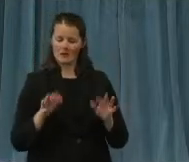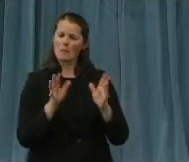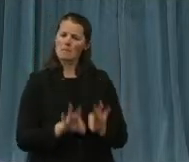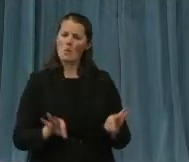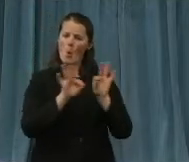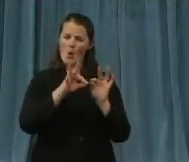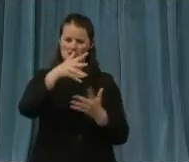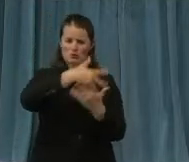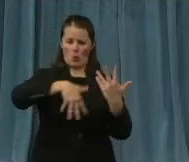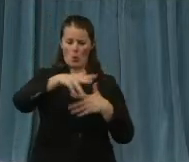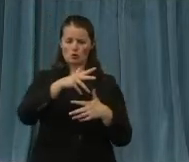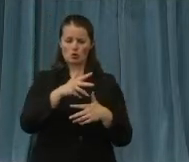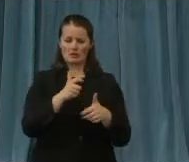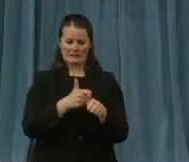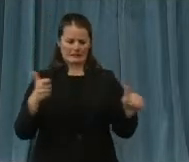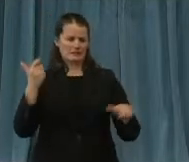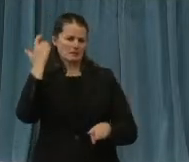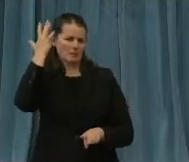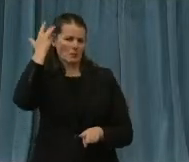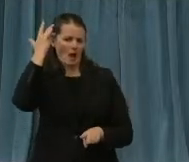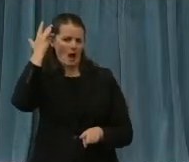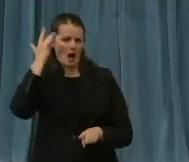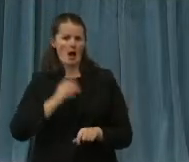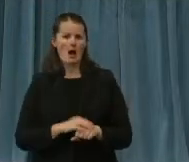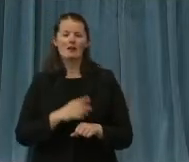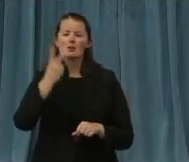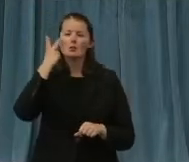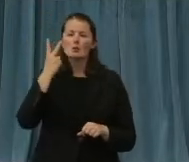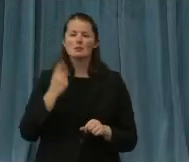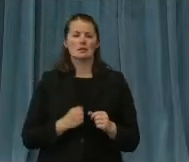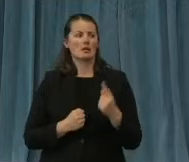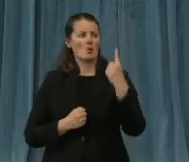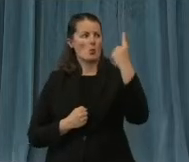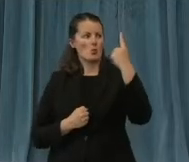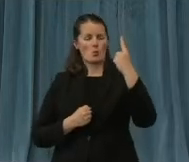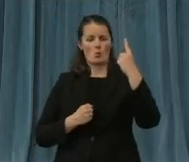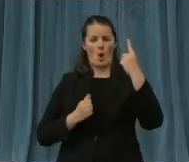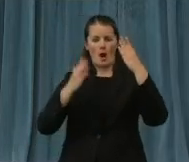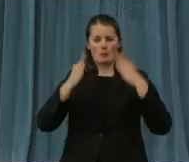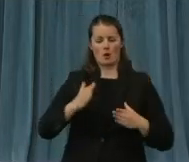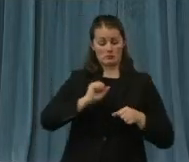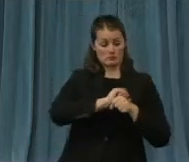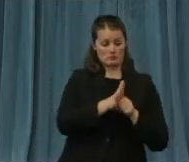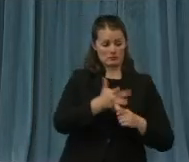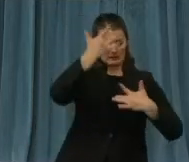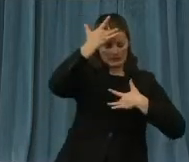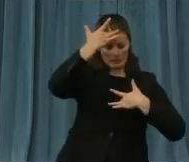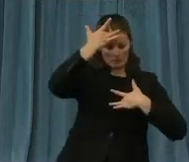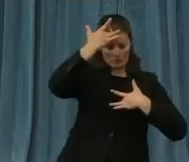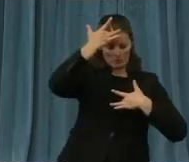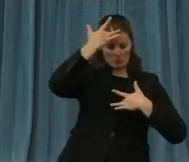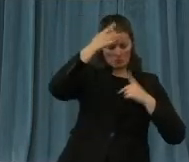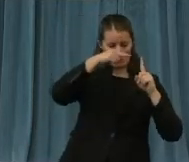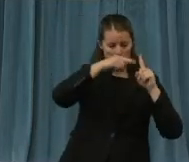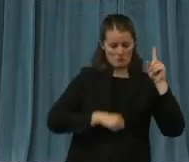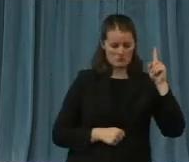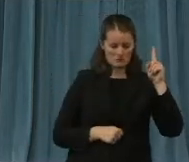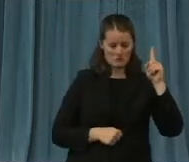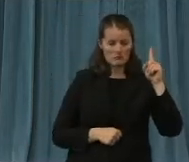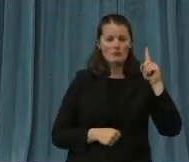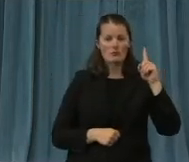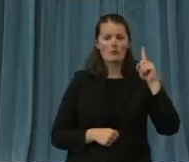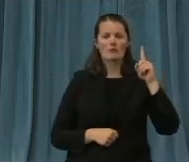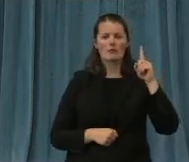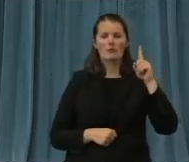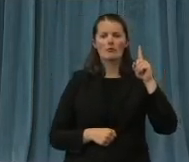picture on the top, this is one person that's infected with COVID-19. This person has the potential in a 5-day